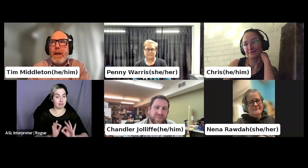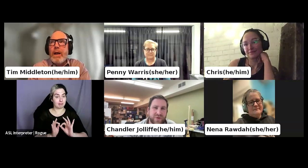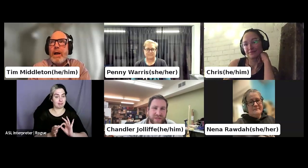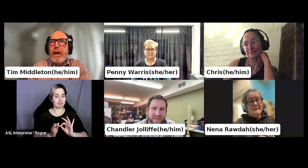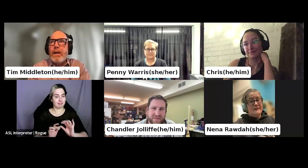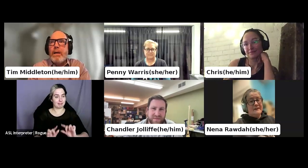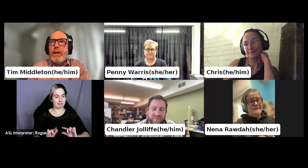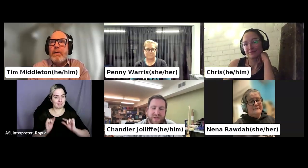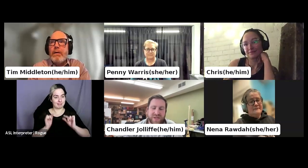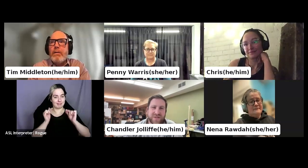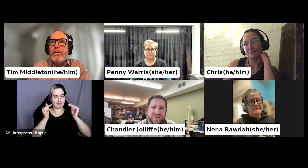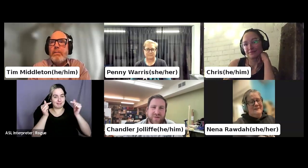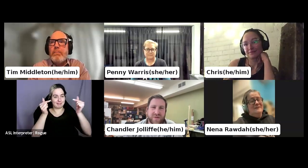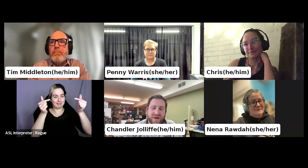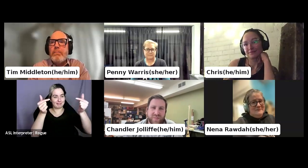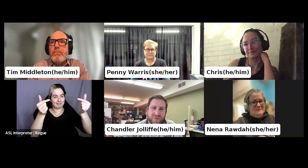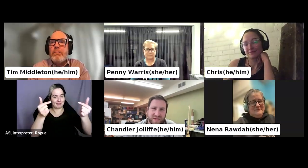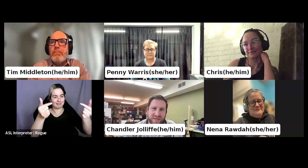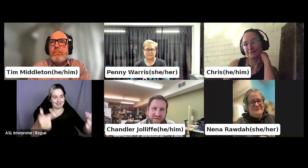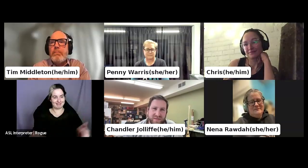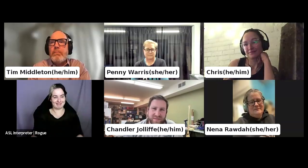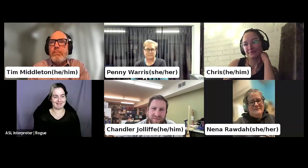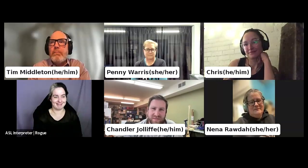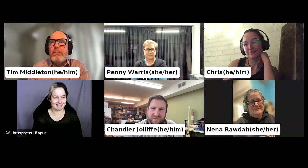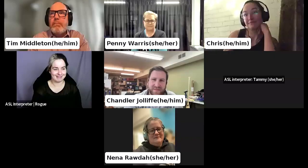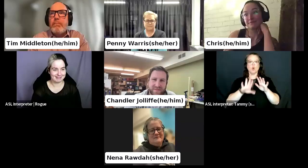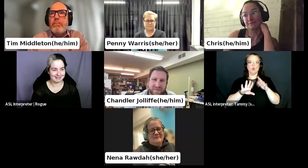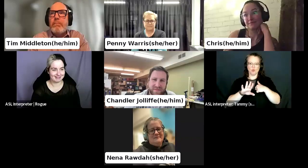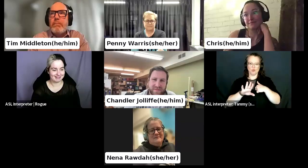and printing budget to do a lot of printing.